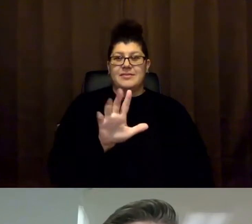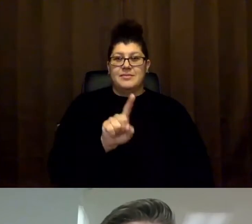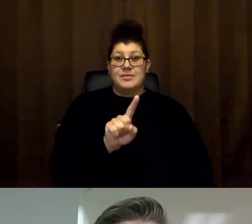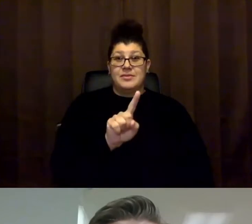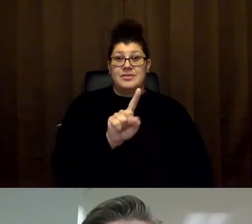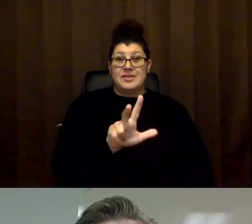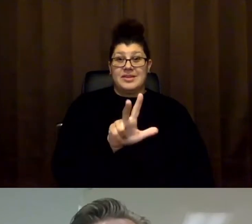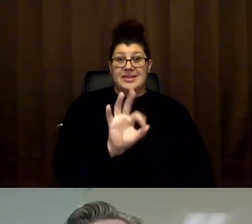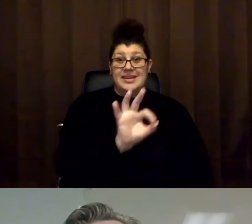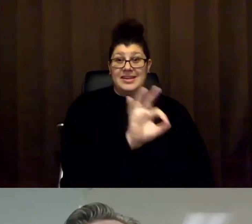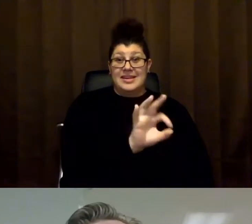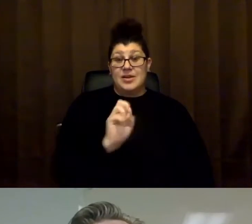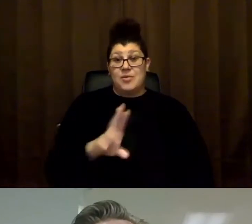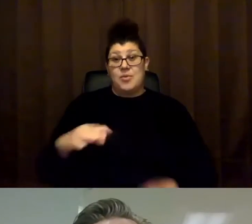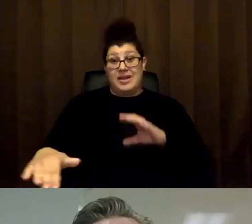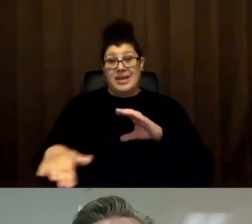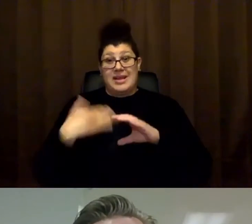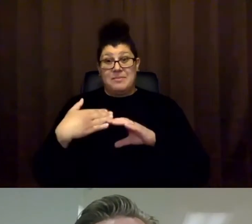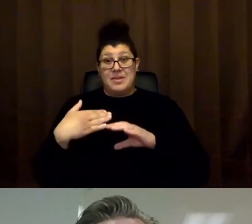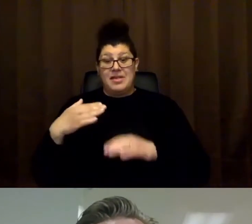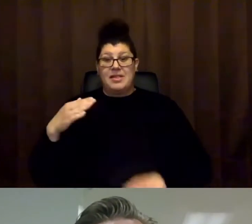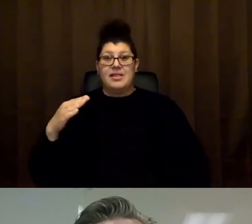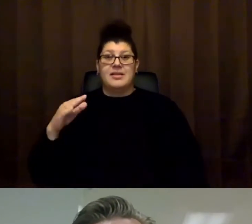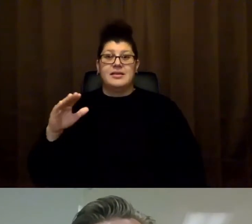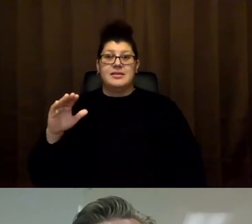217-355-1399, or they can email the branch at